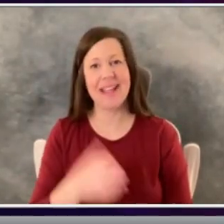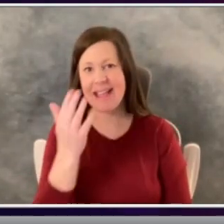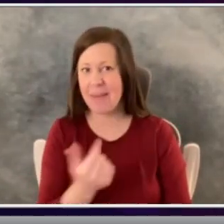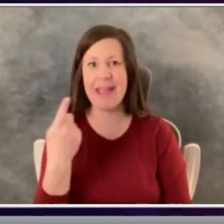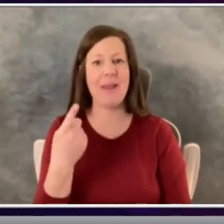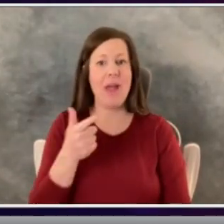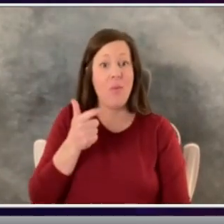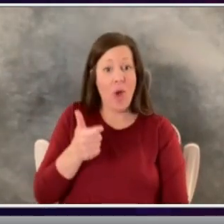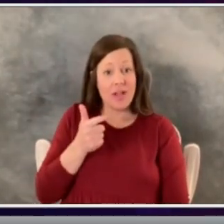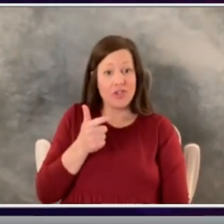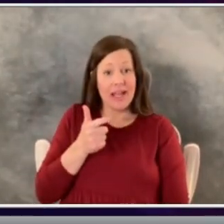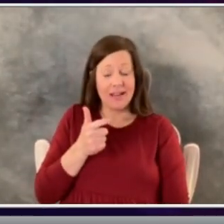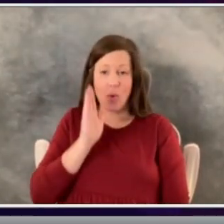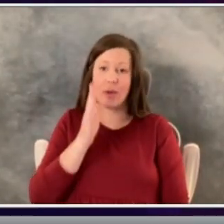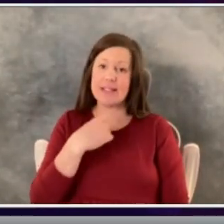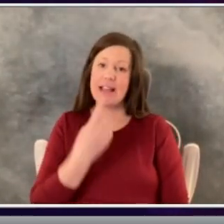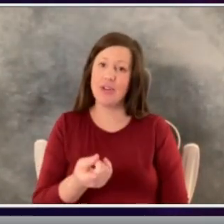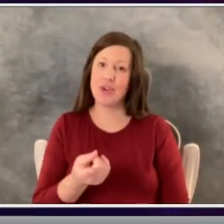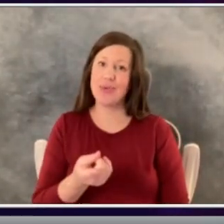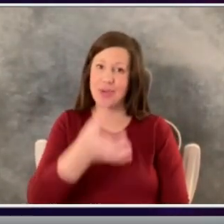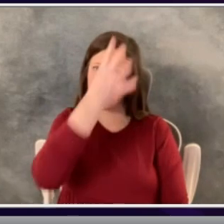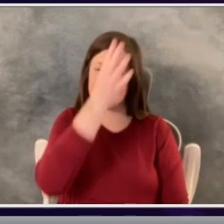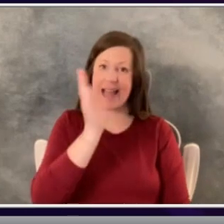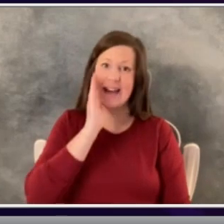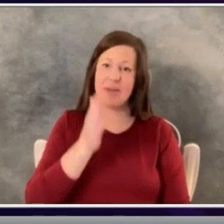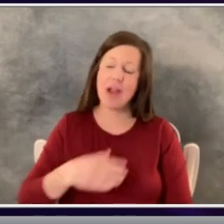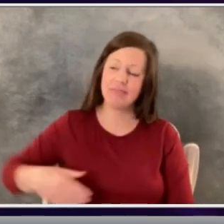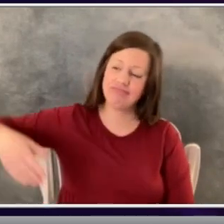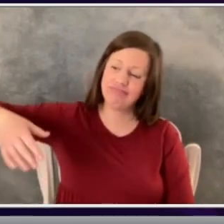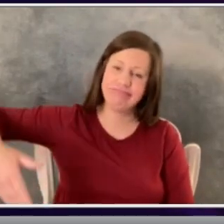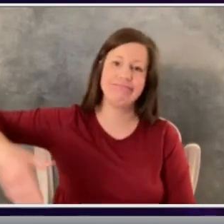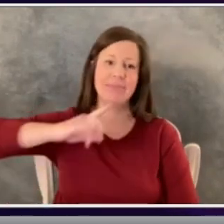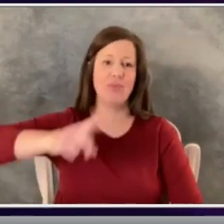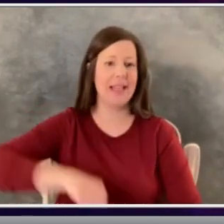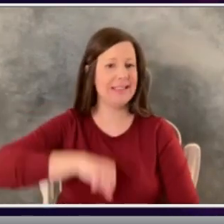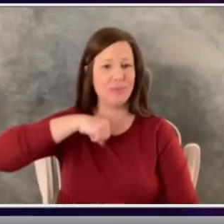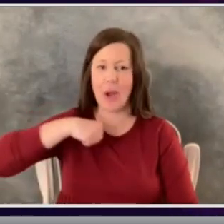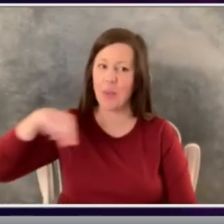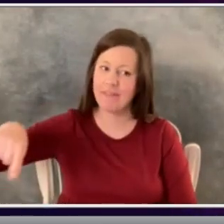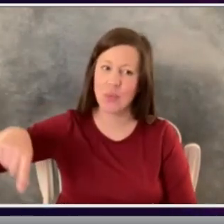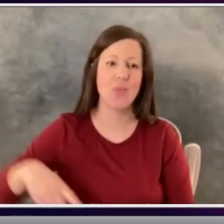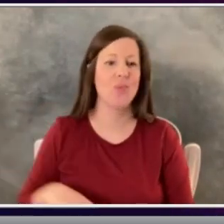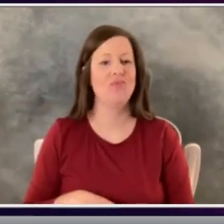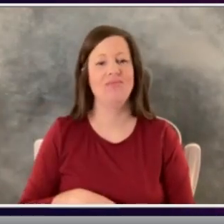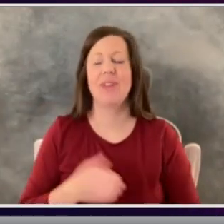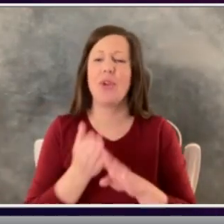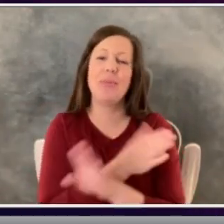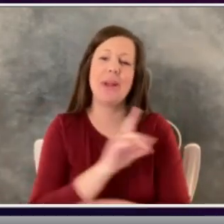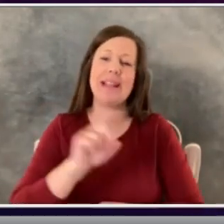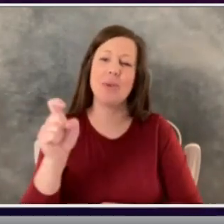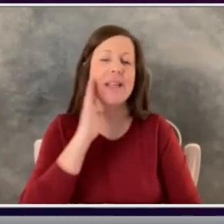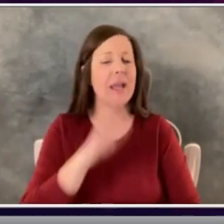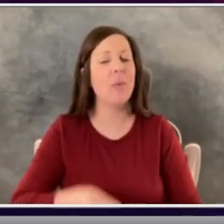tell you your dad would put his arm around you and say he's so proud of you. Your true and complete dad, pre-diagnosis, would be so proud